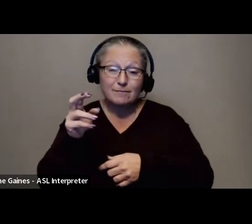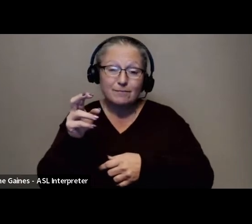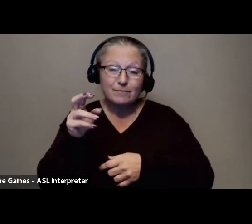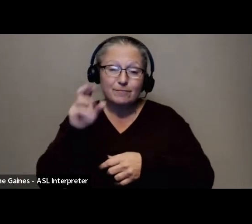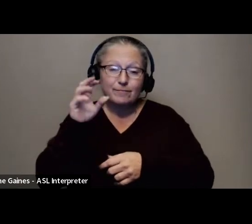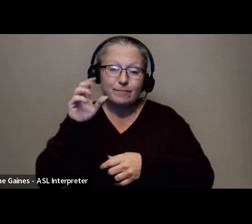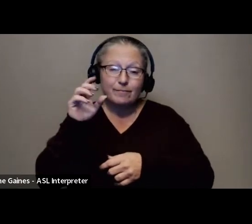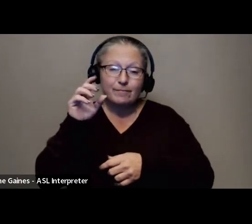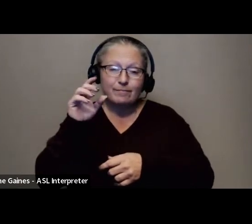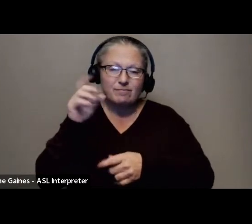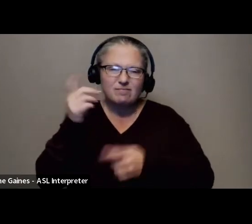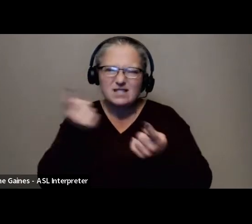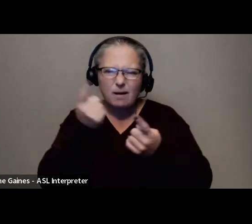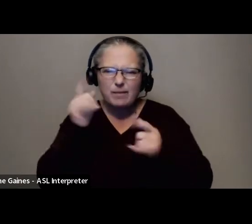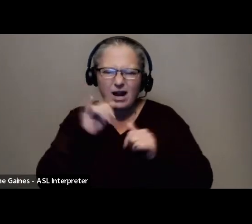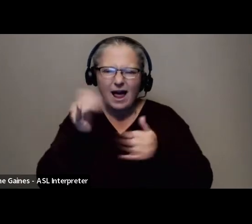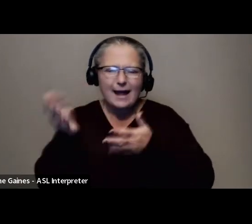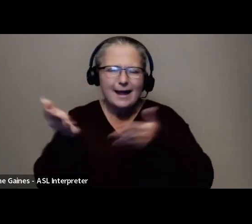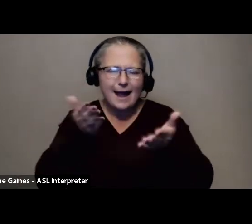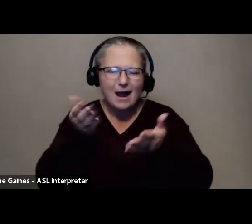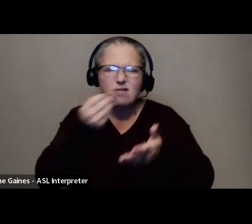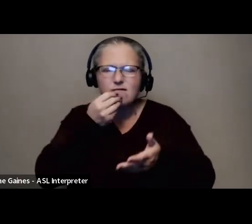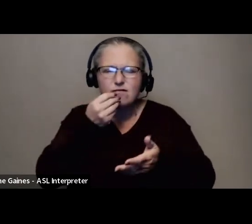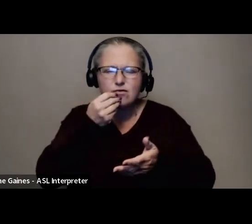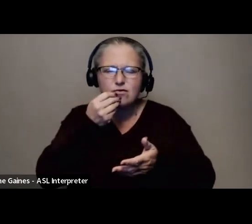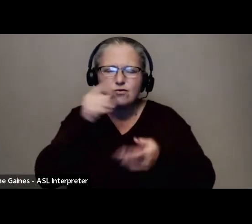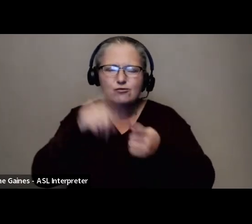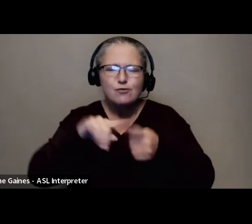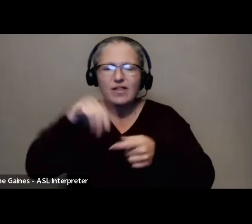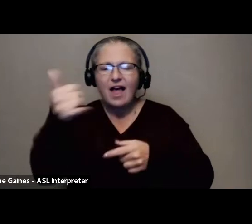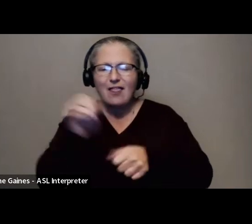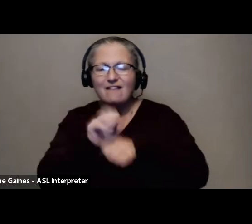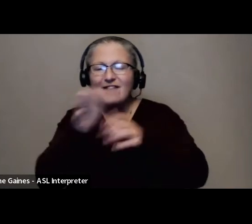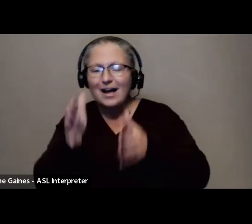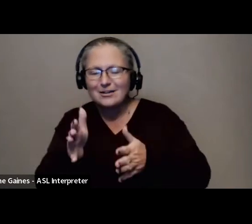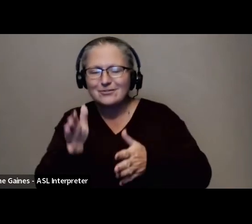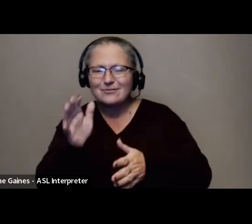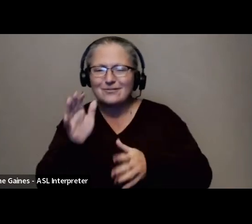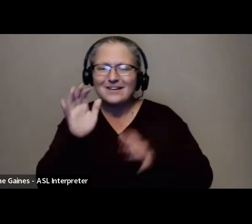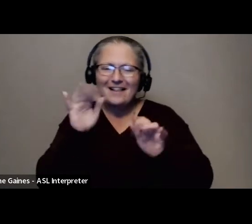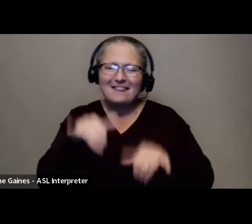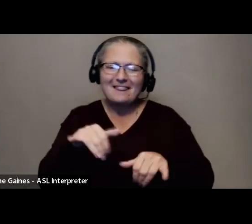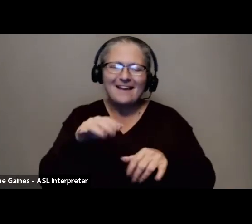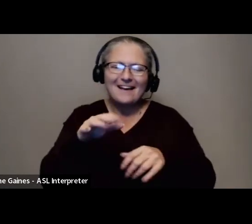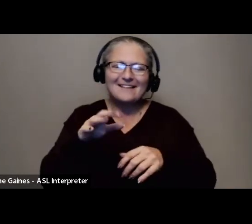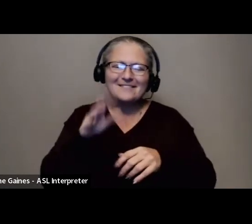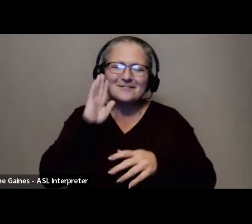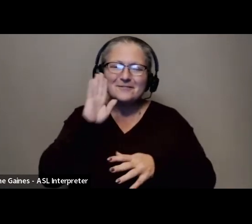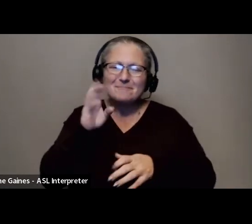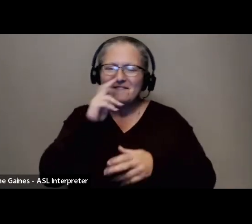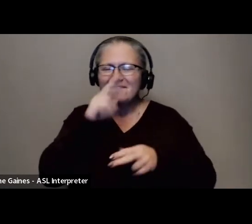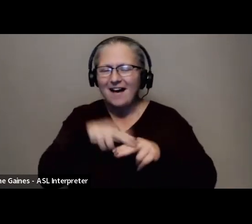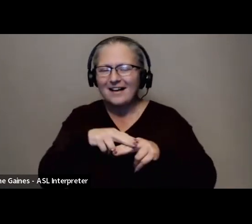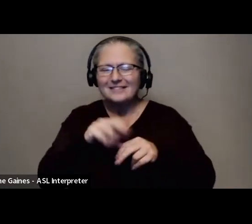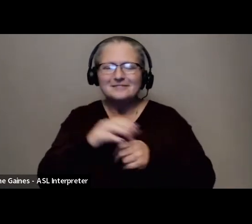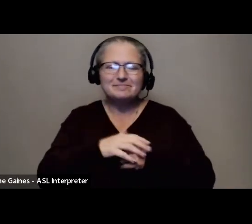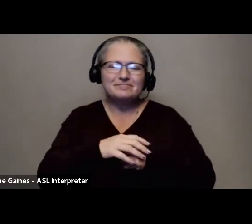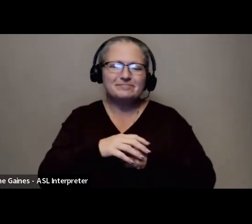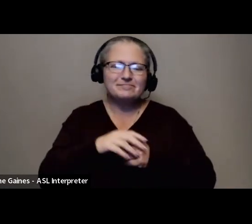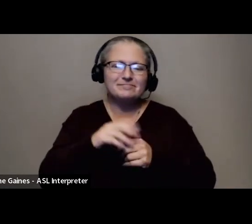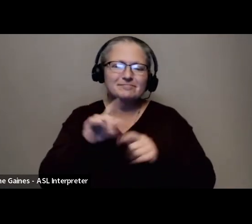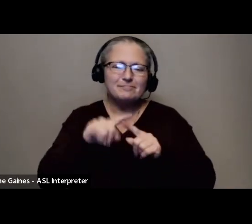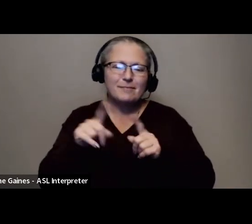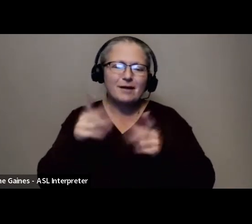do something. I believe they're going to be catering food to the other advisories. So that's definitely going to be really, really fun. But,